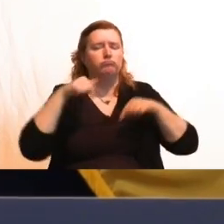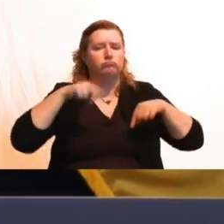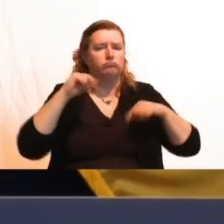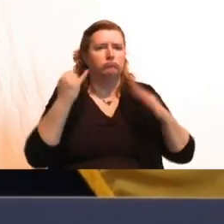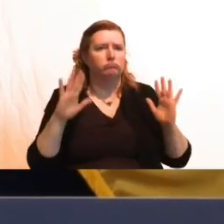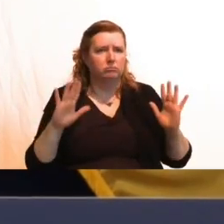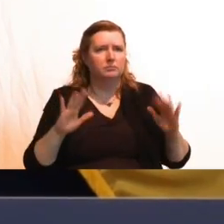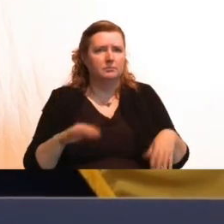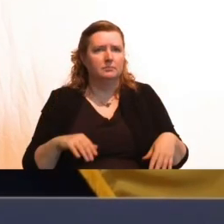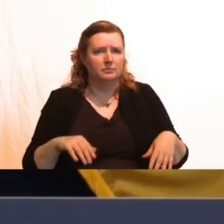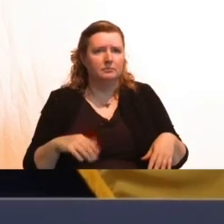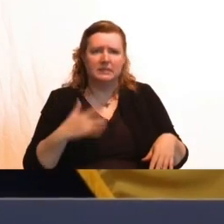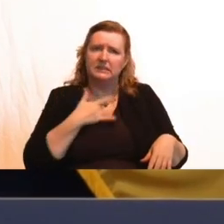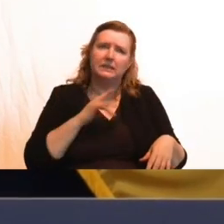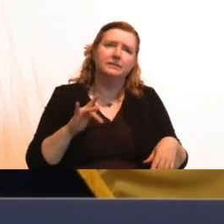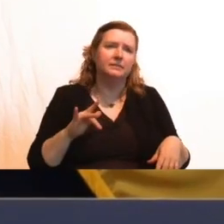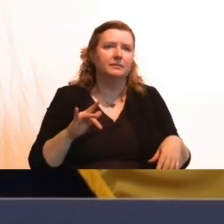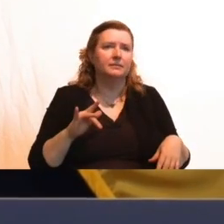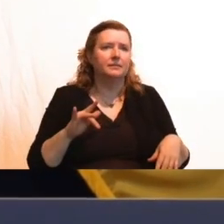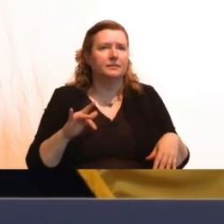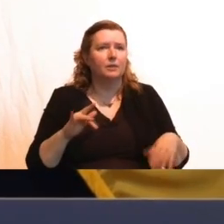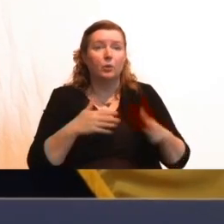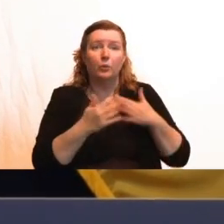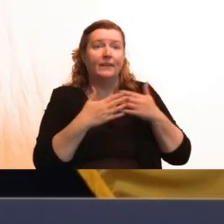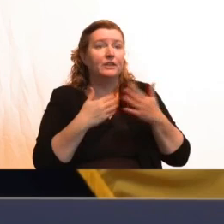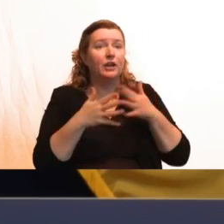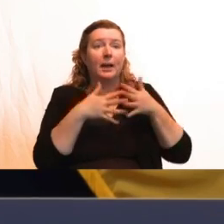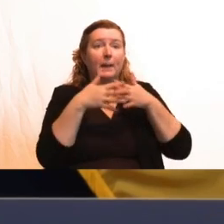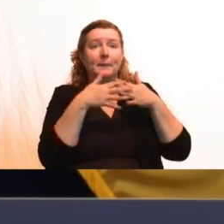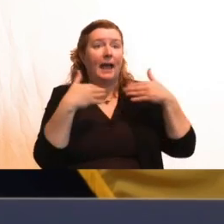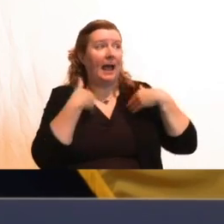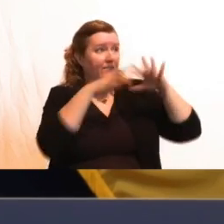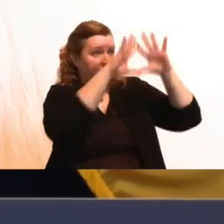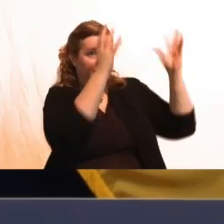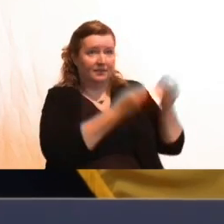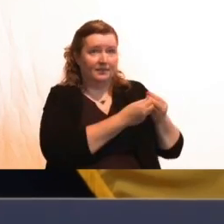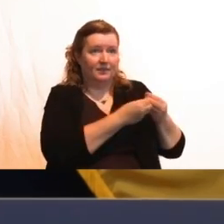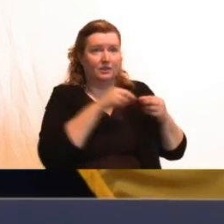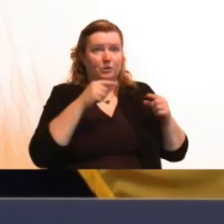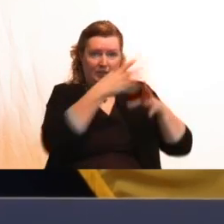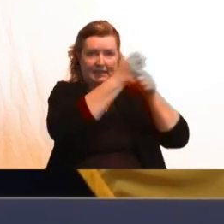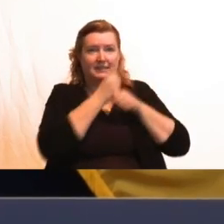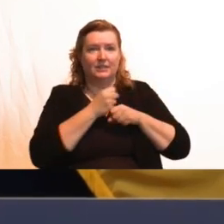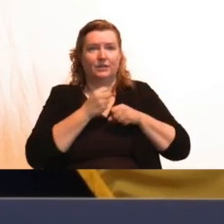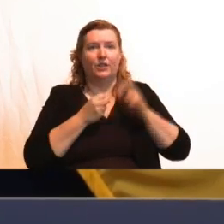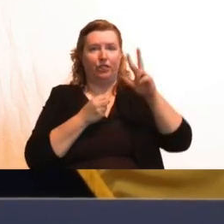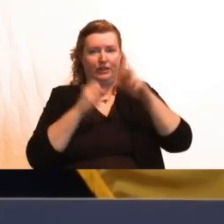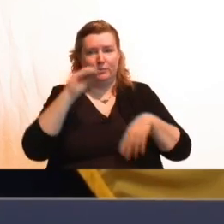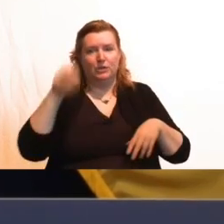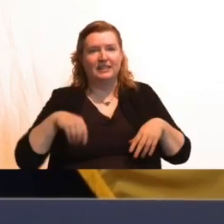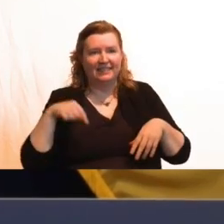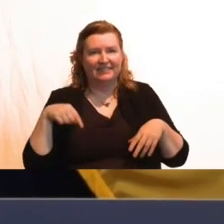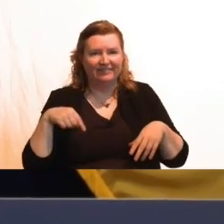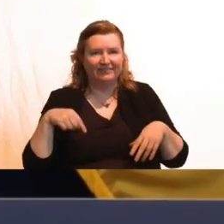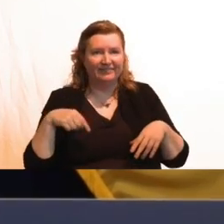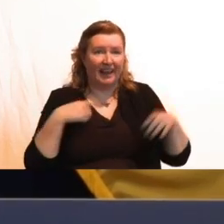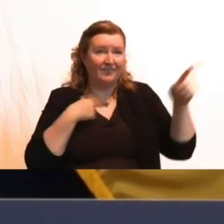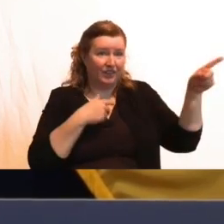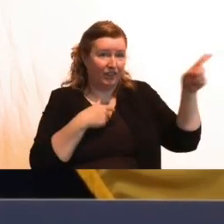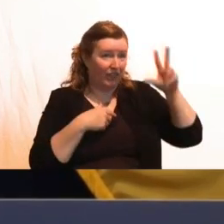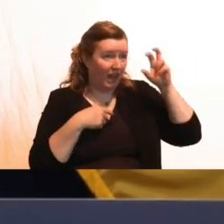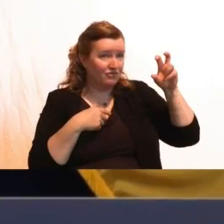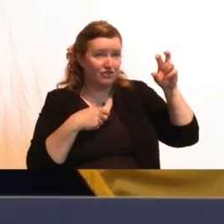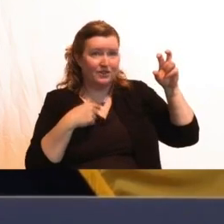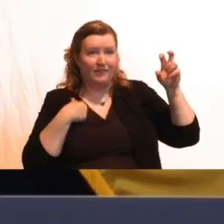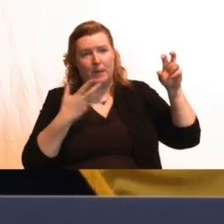it's 300, my guess is we'll have plus or minus 10. How about these are the new antiviral pills and whatnot.